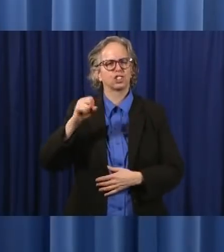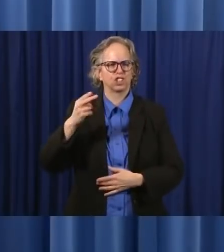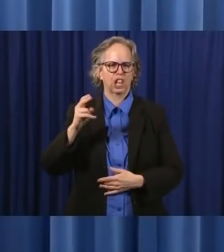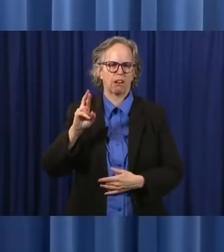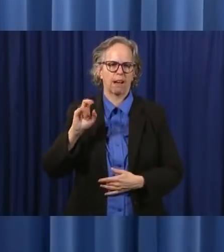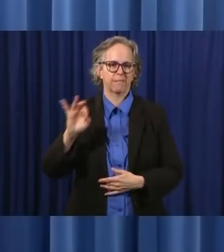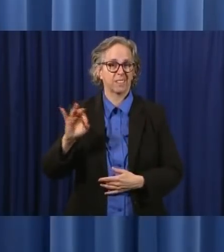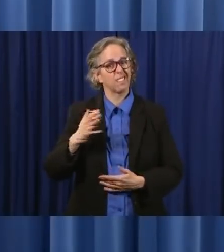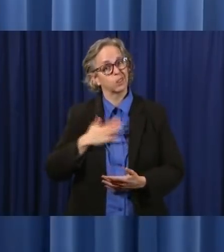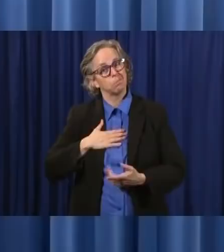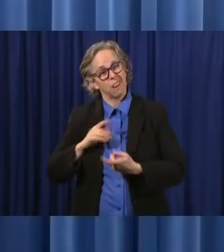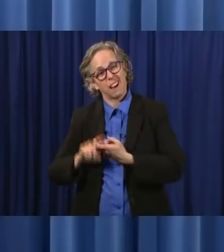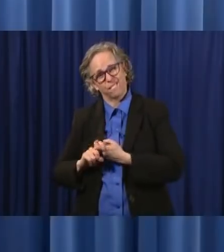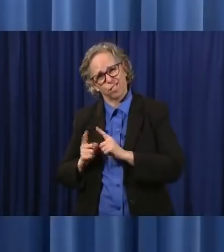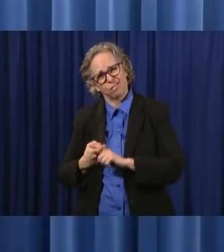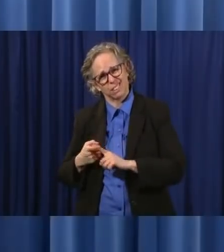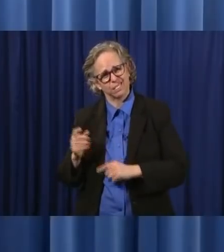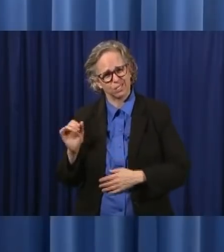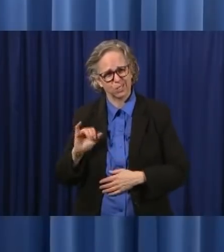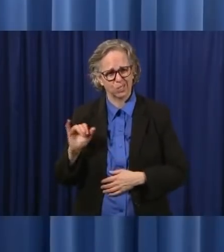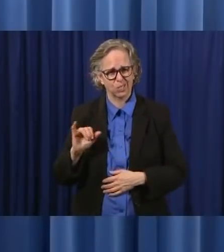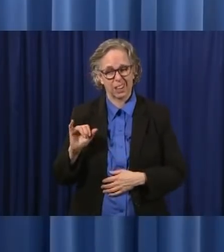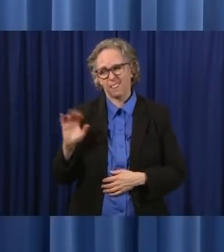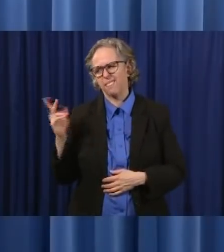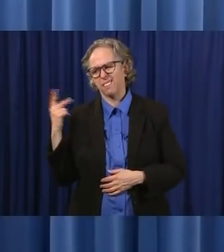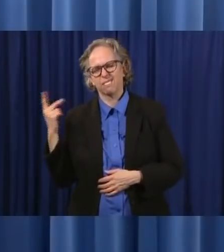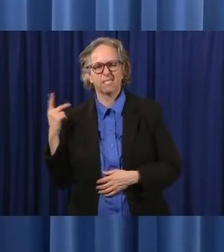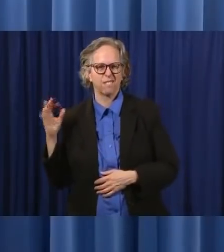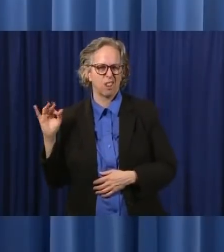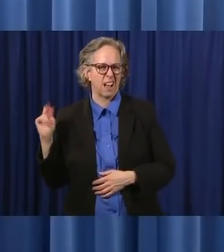mine, personal friend of Fran's.